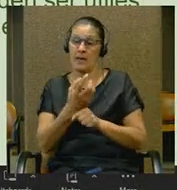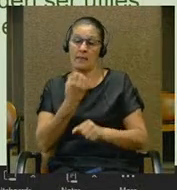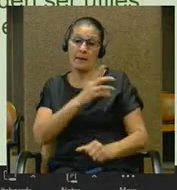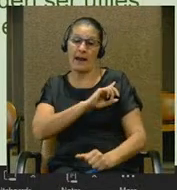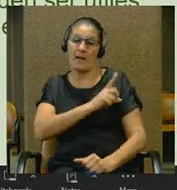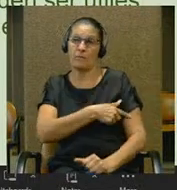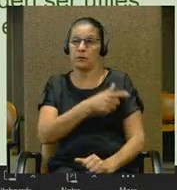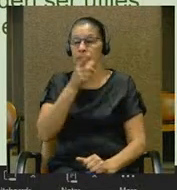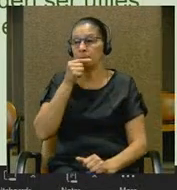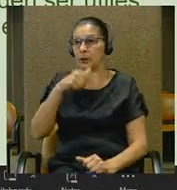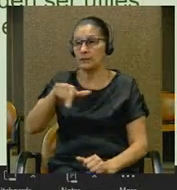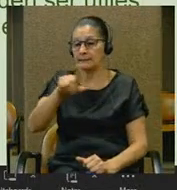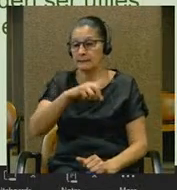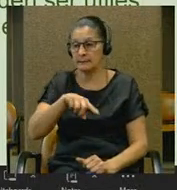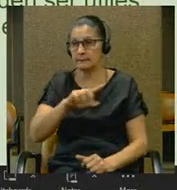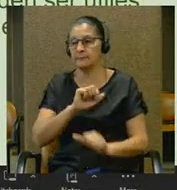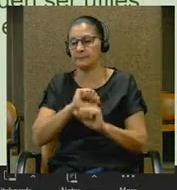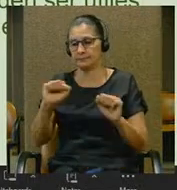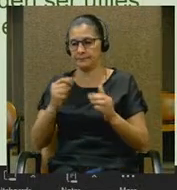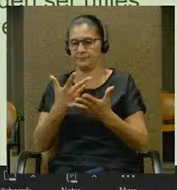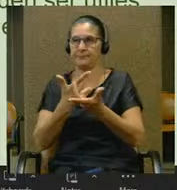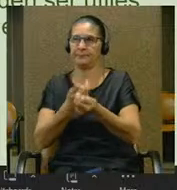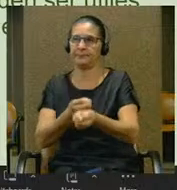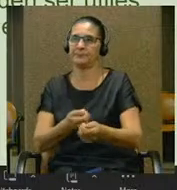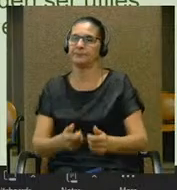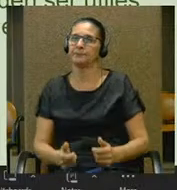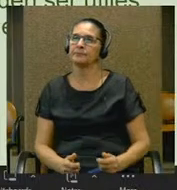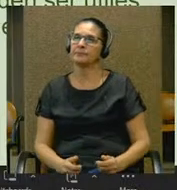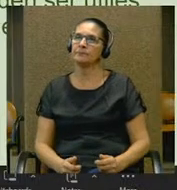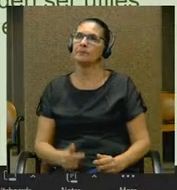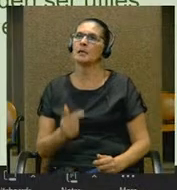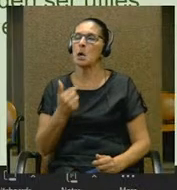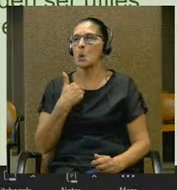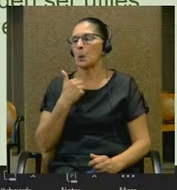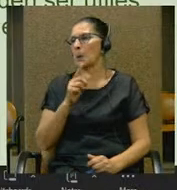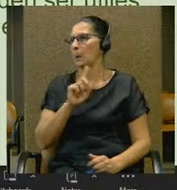a priority for the police forces.